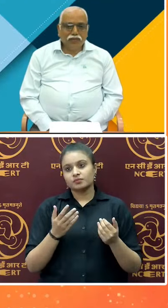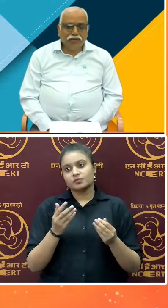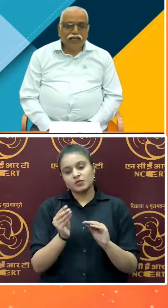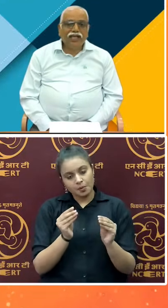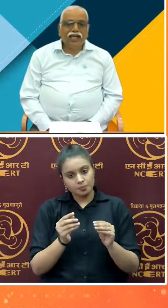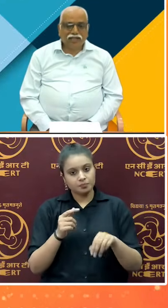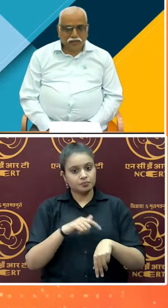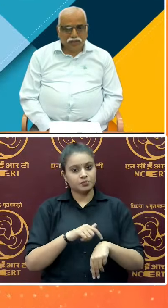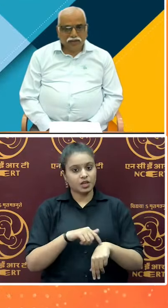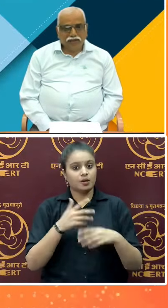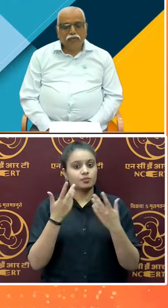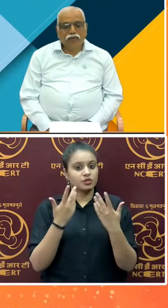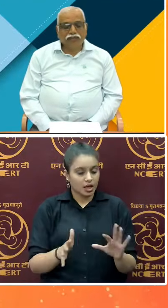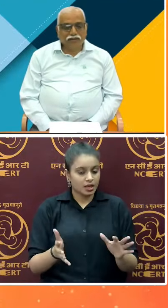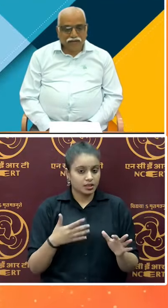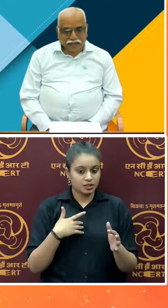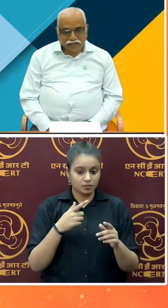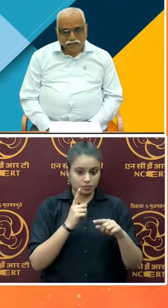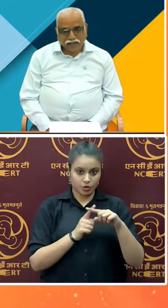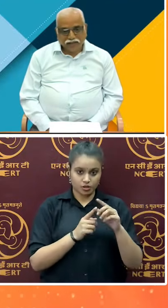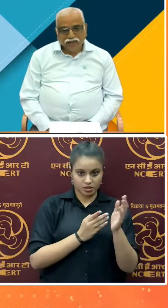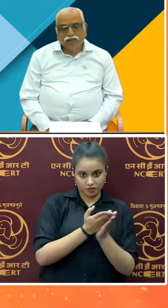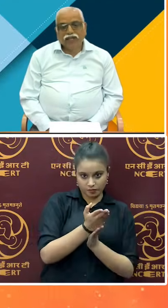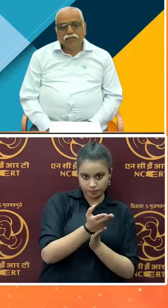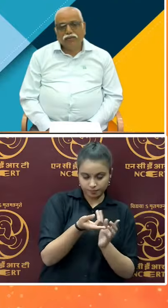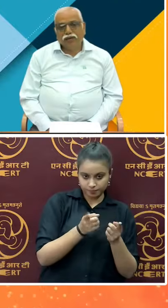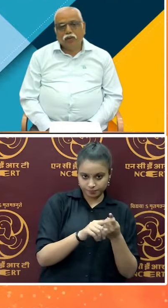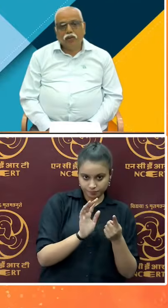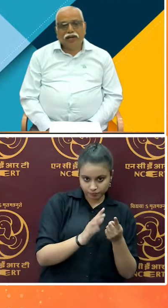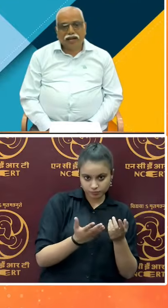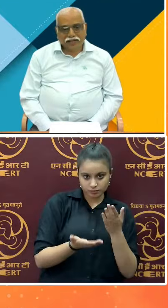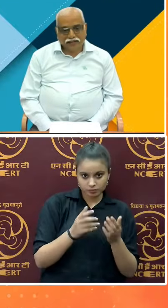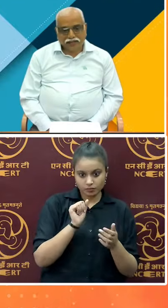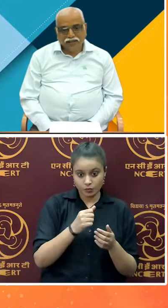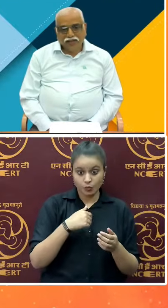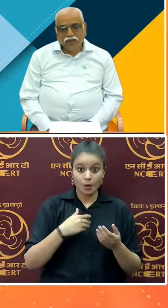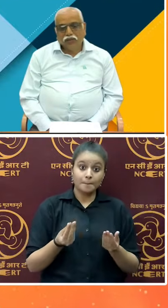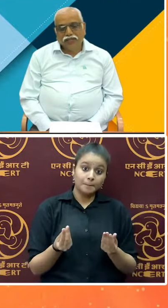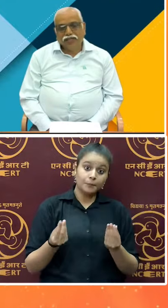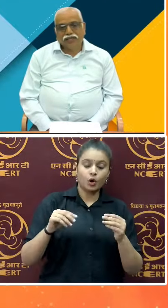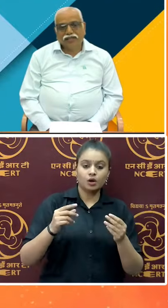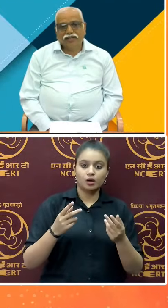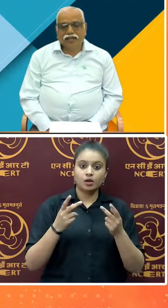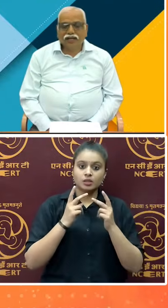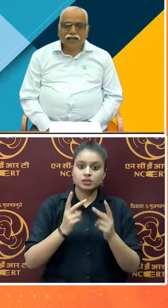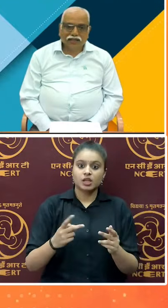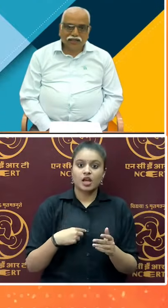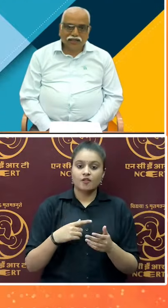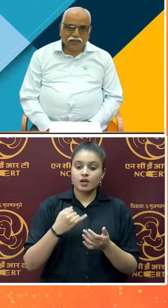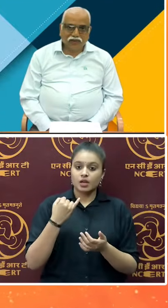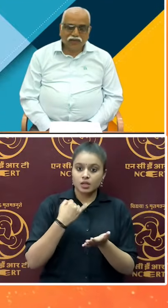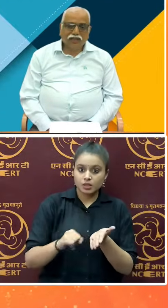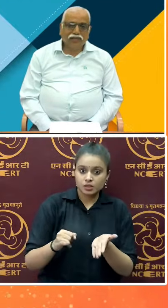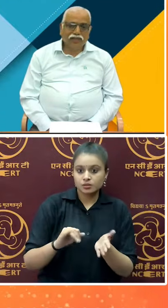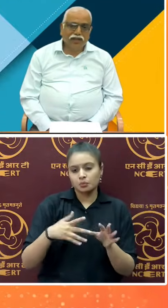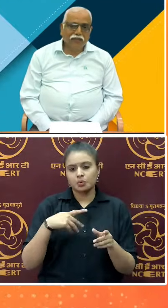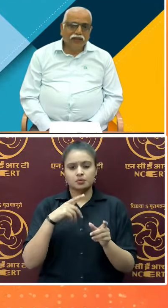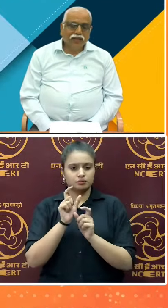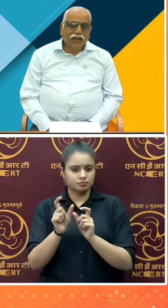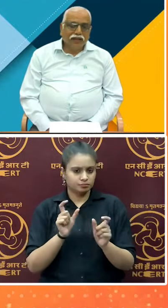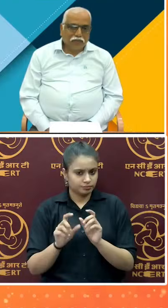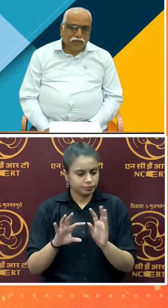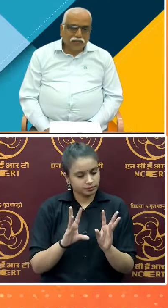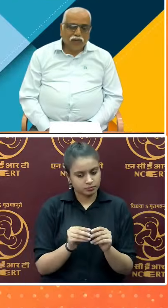even if they make any attempt in the positive directions, so there may be overreaction to rejections and criticism. So that means